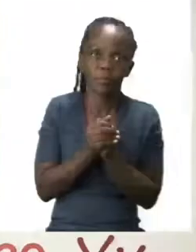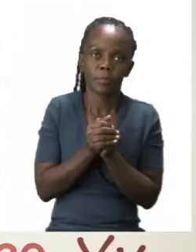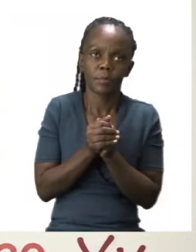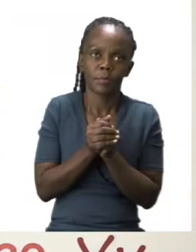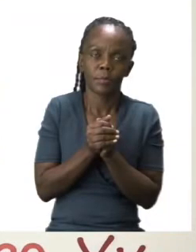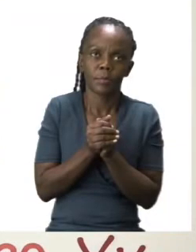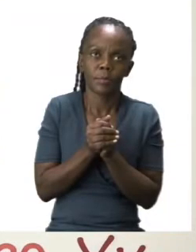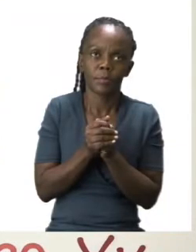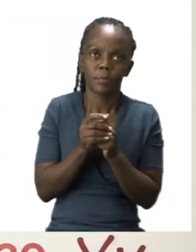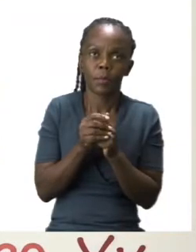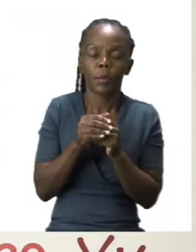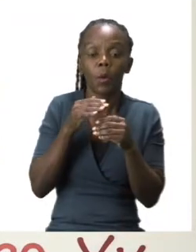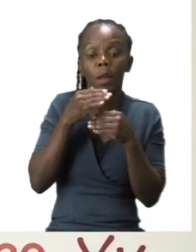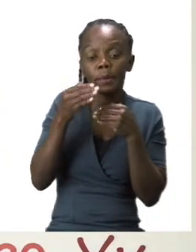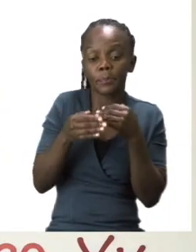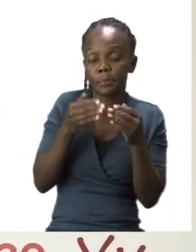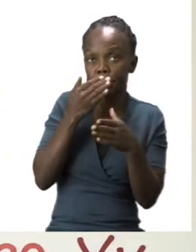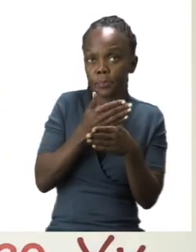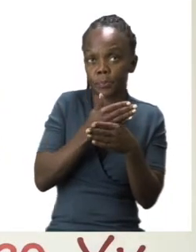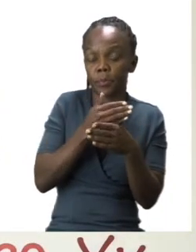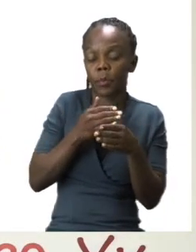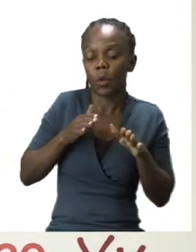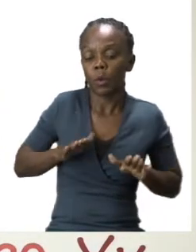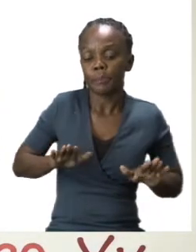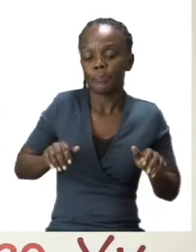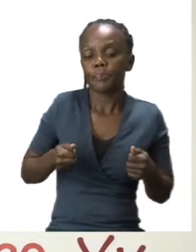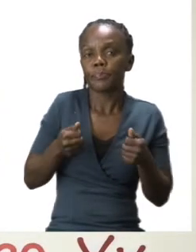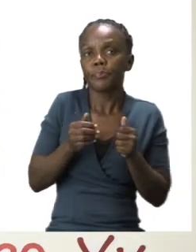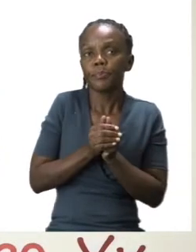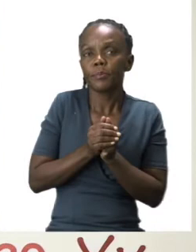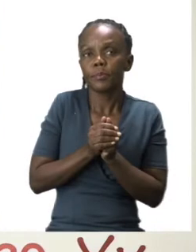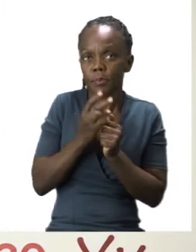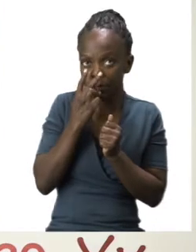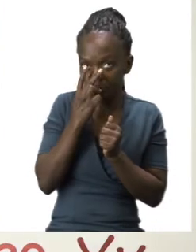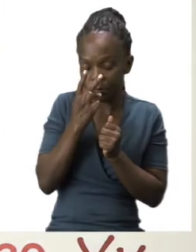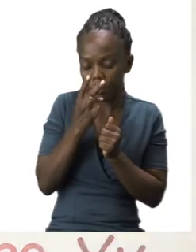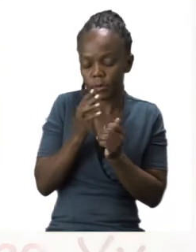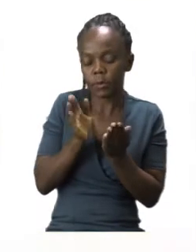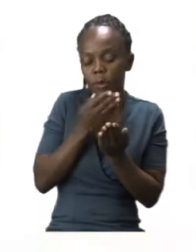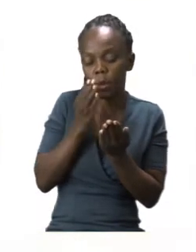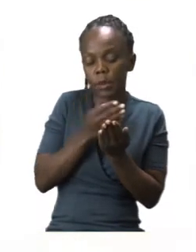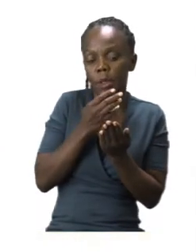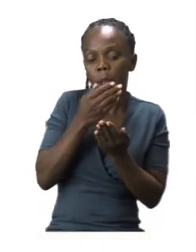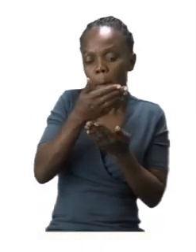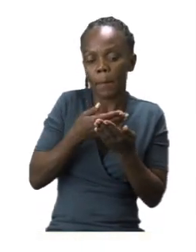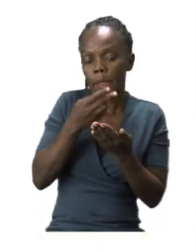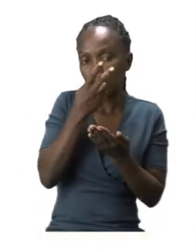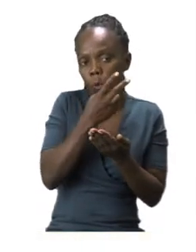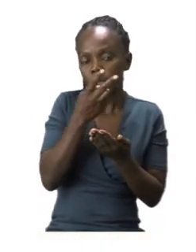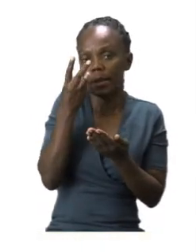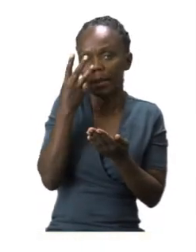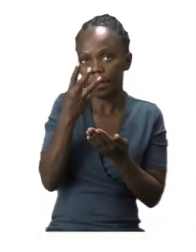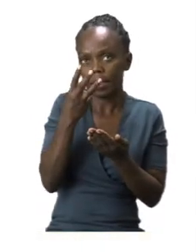For our next exercise, boys and girls, let us look at page 23. On